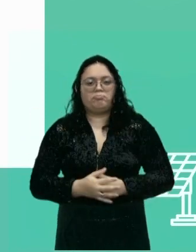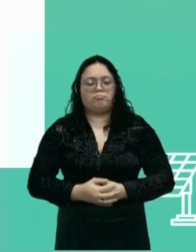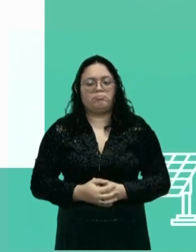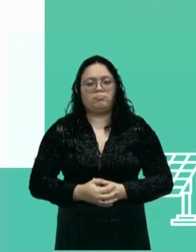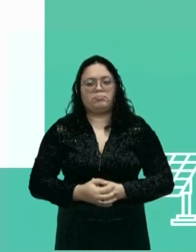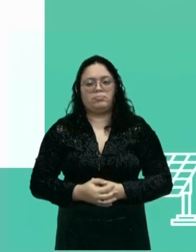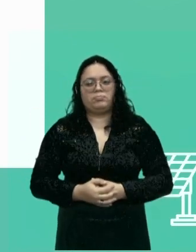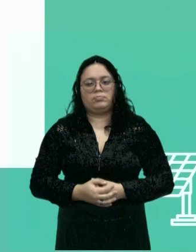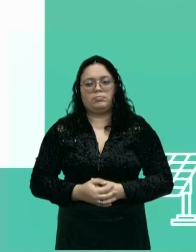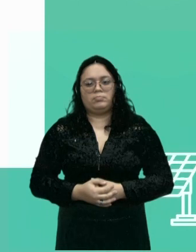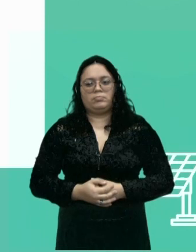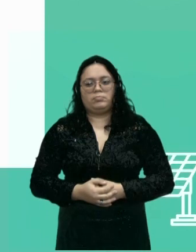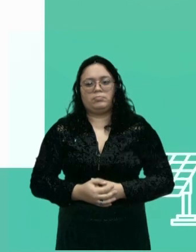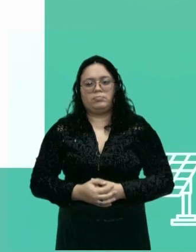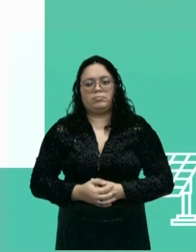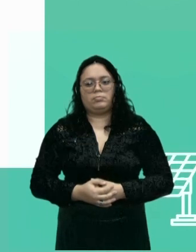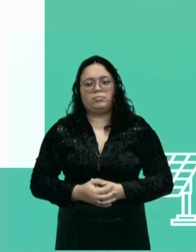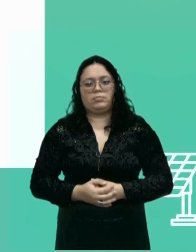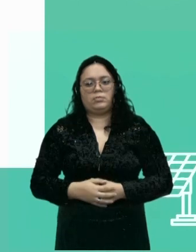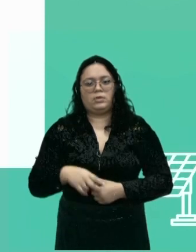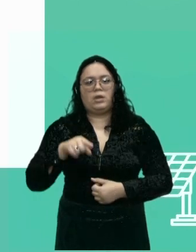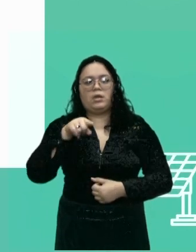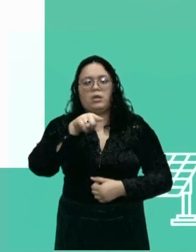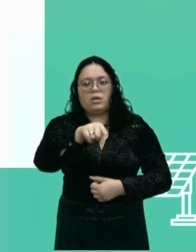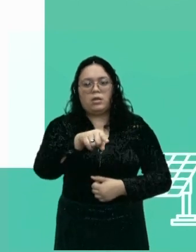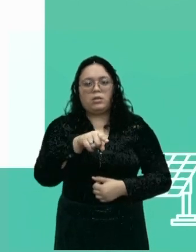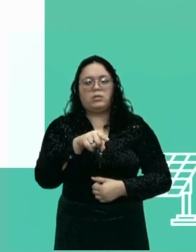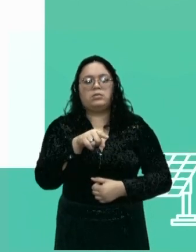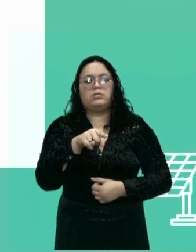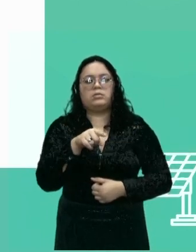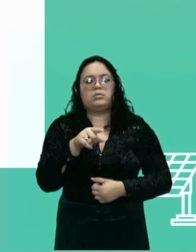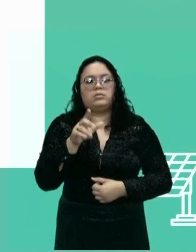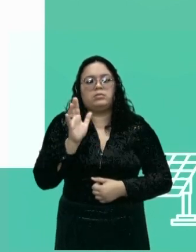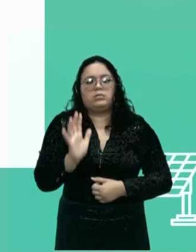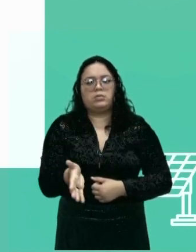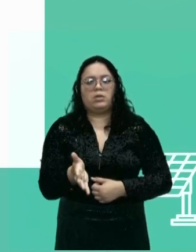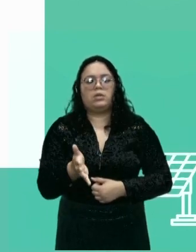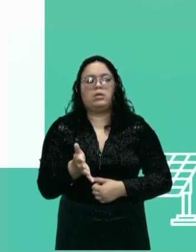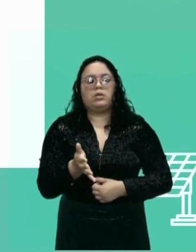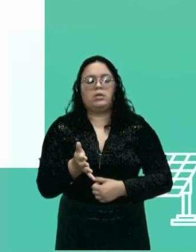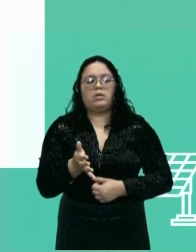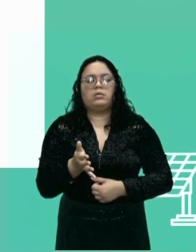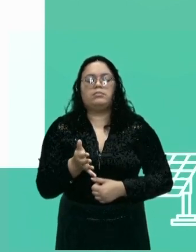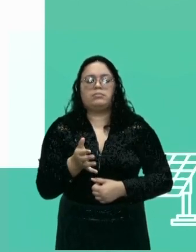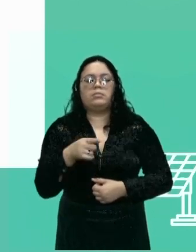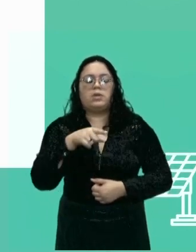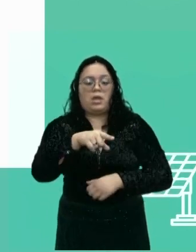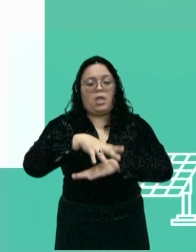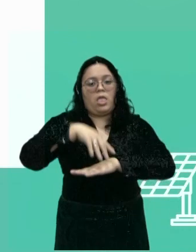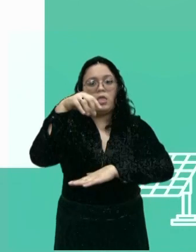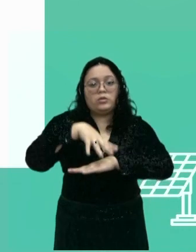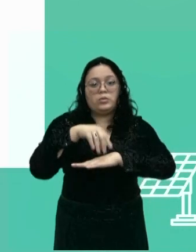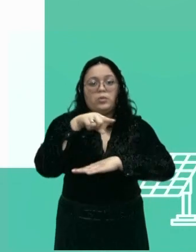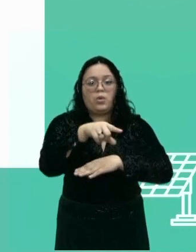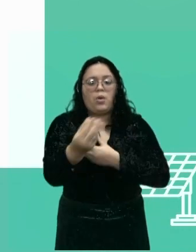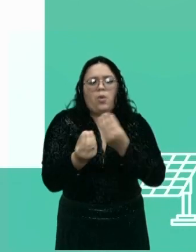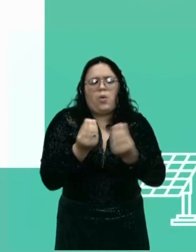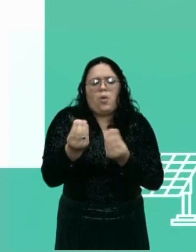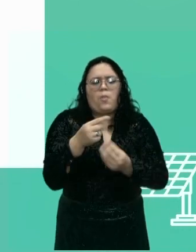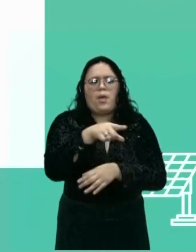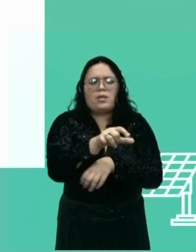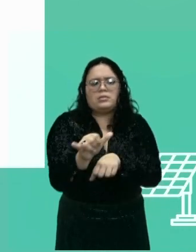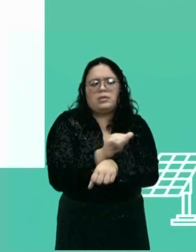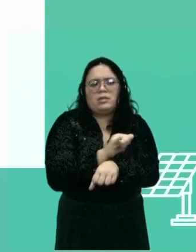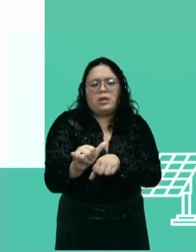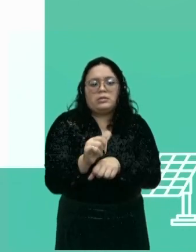components of the UK Hydrogen Strategy that I would like to highlight are, first of all, the twin track approach. that the UK is adopting, which means that we will be